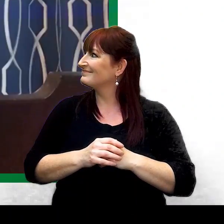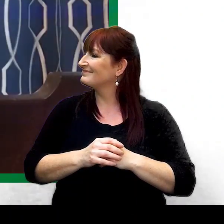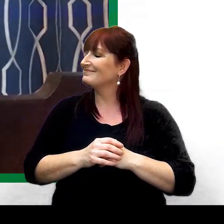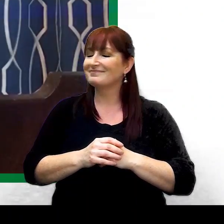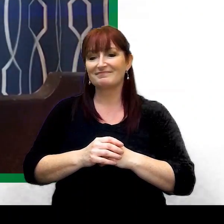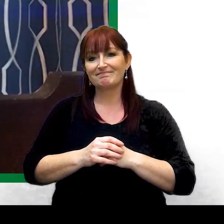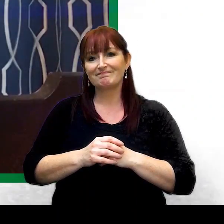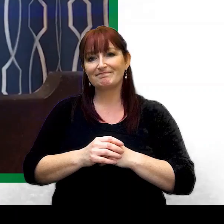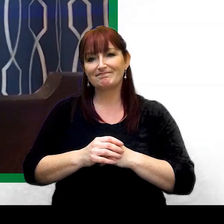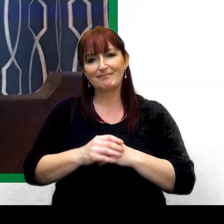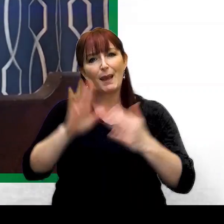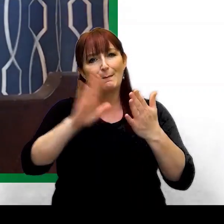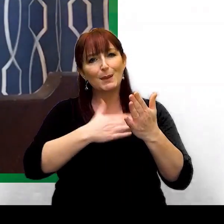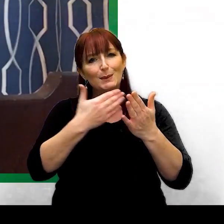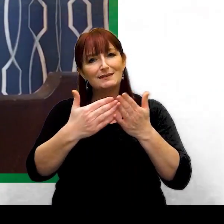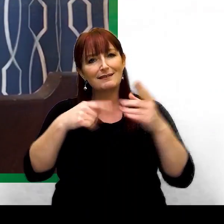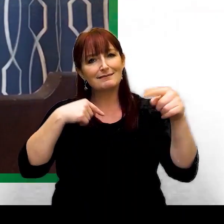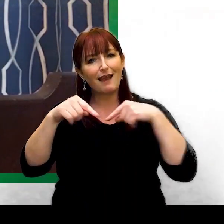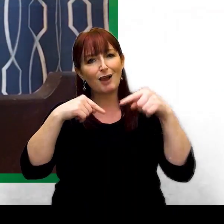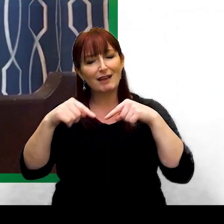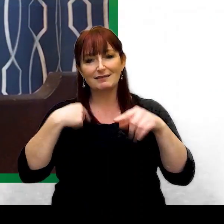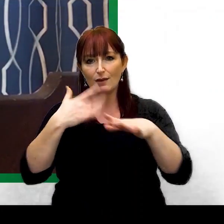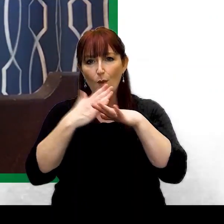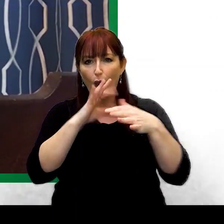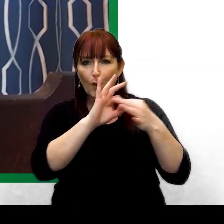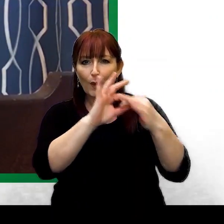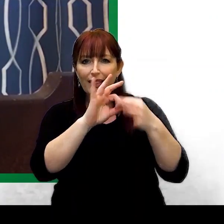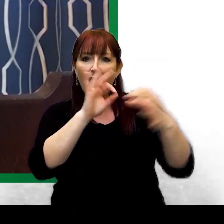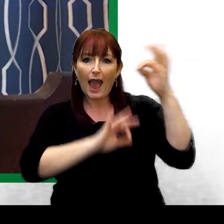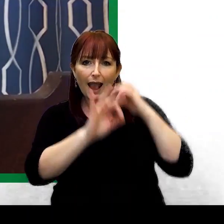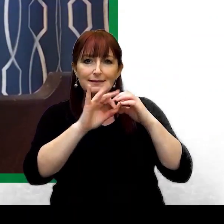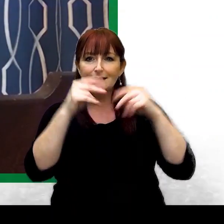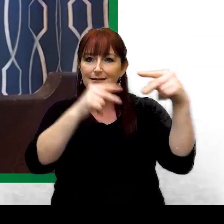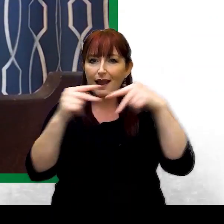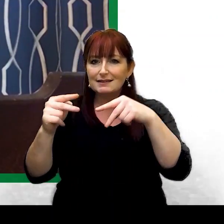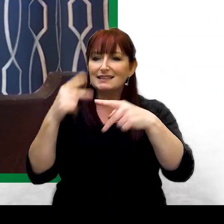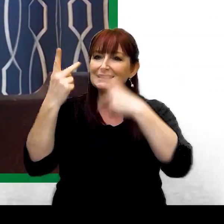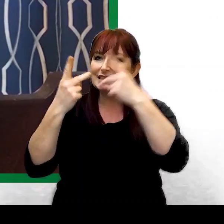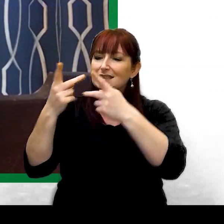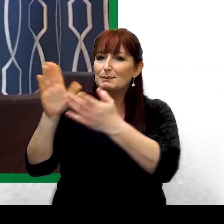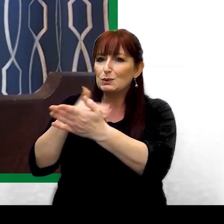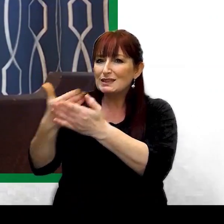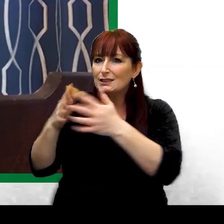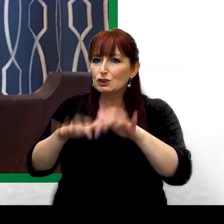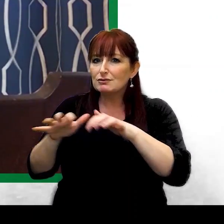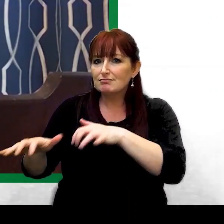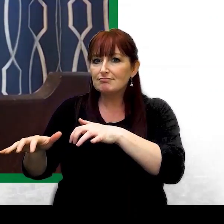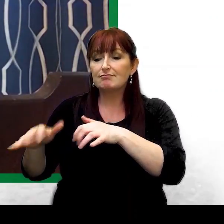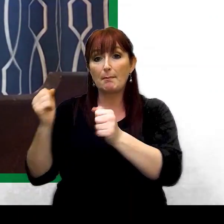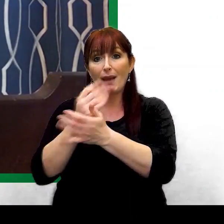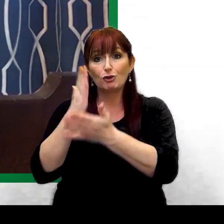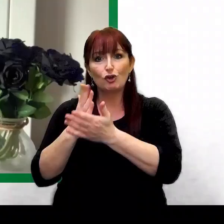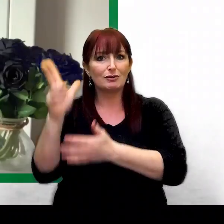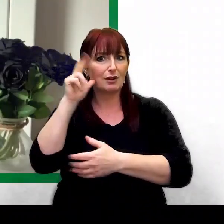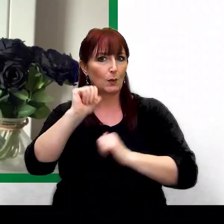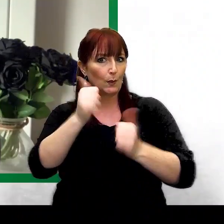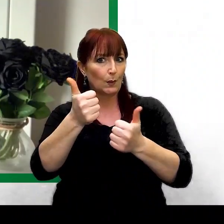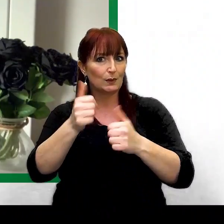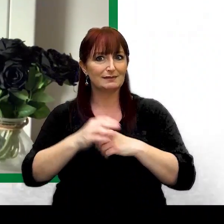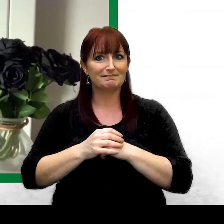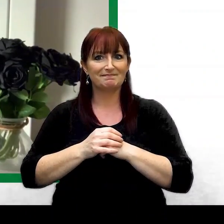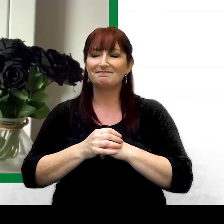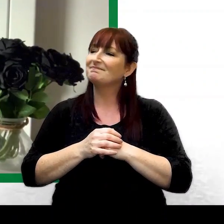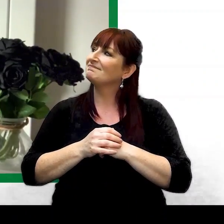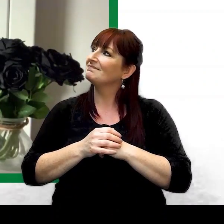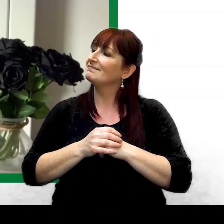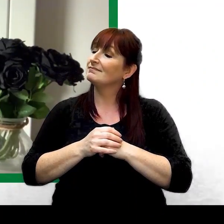As music director, I work with all of the actors, dancers, singers and musicians to ensure the show always sounds as good as possible. Although